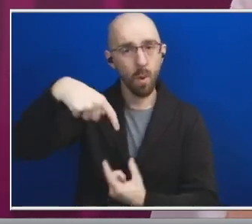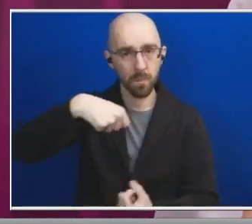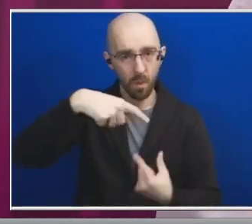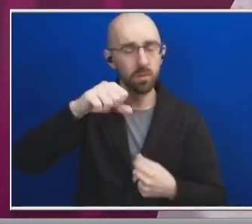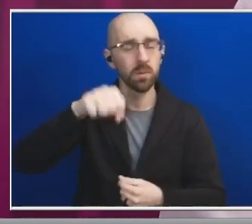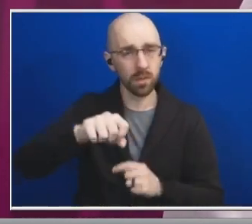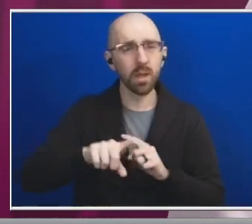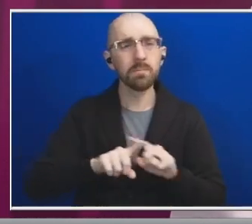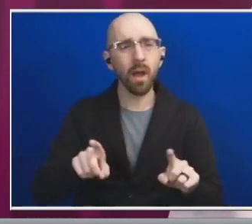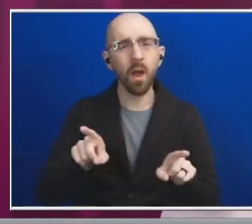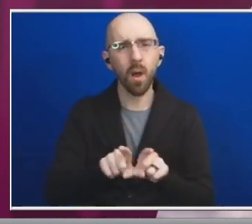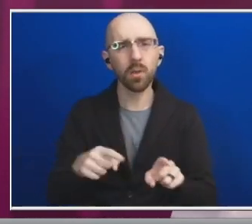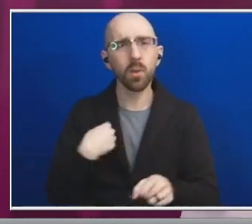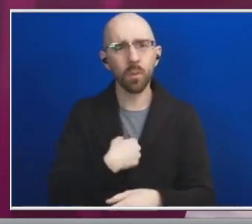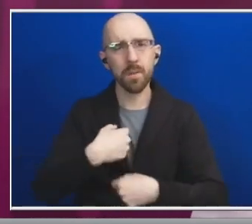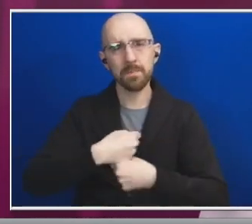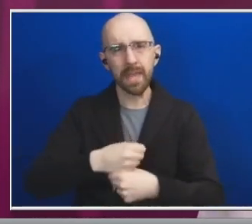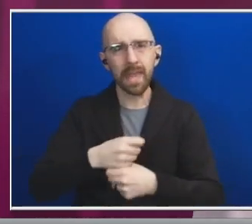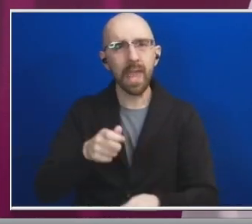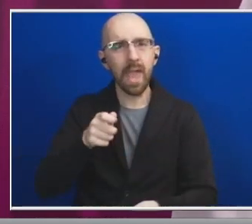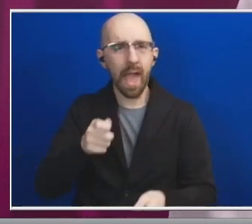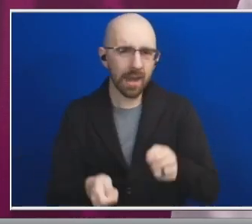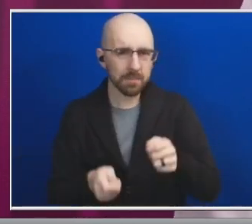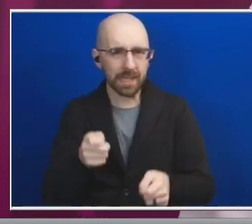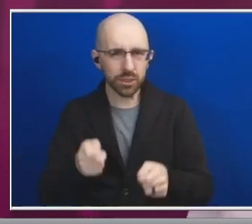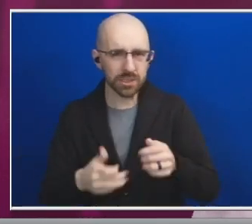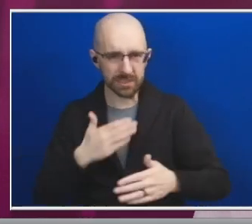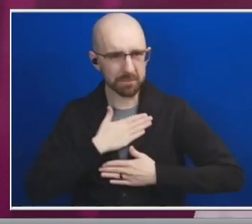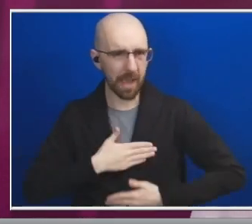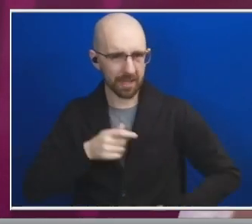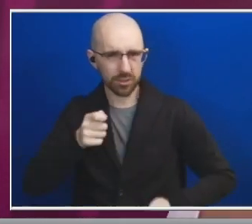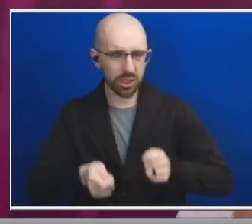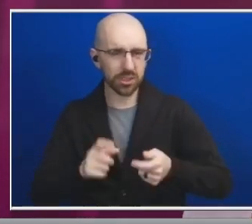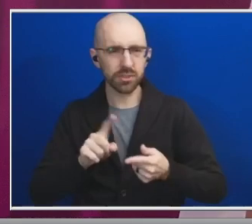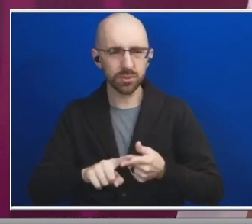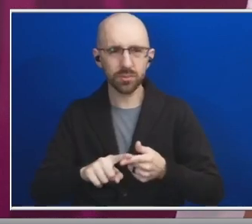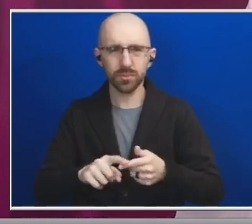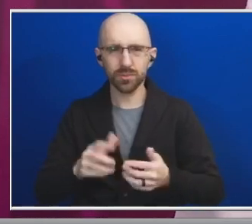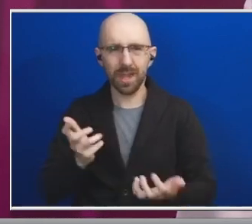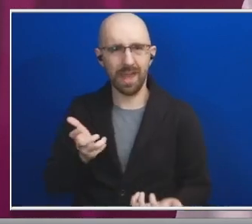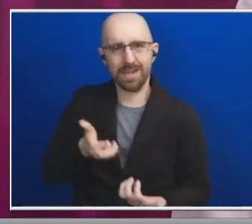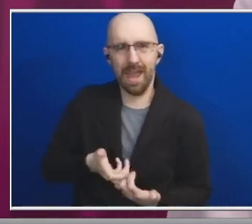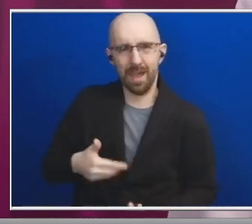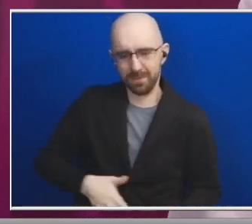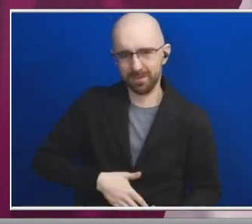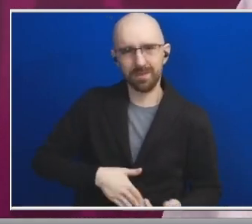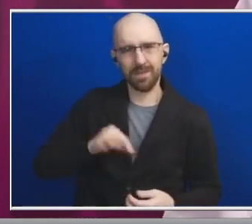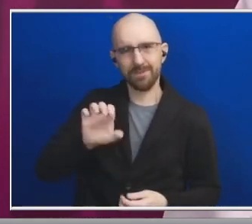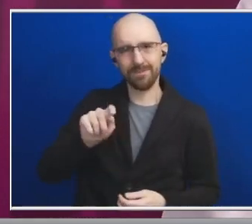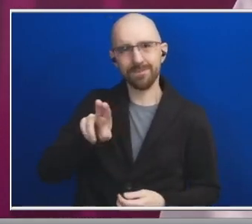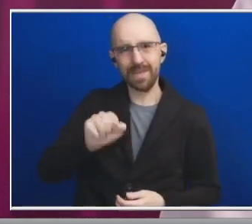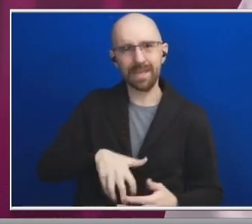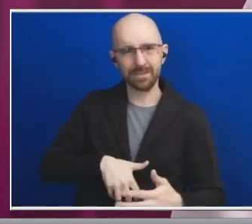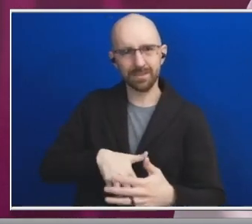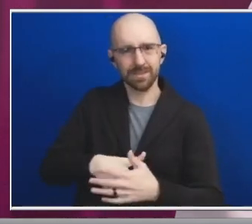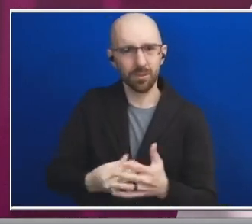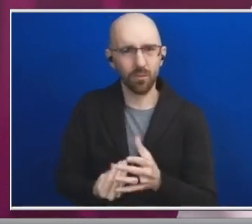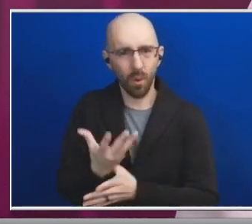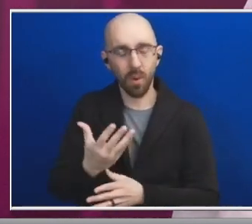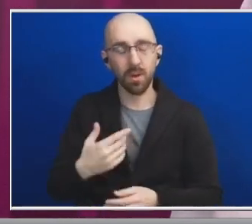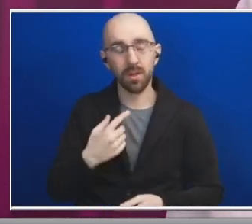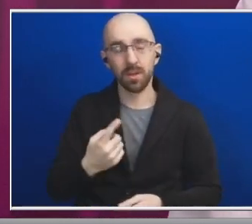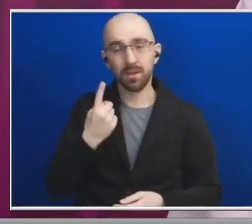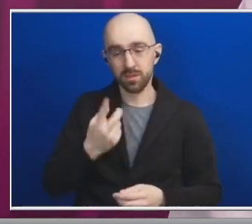making adaptations to support the growing fetus. So in order for a single person to support 2 different people, we see lots of